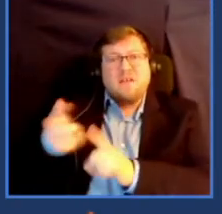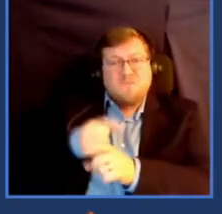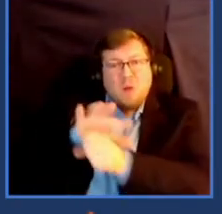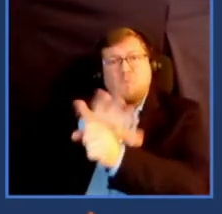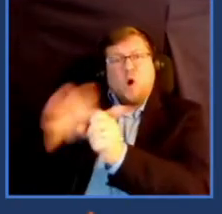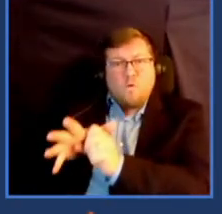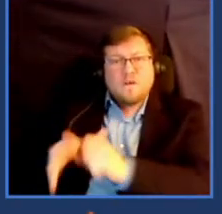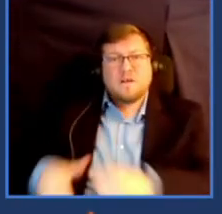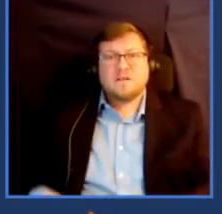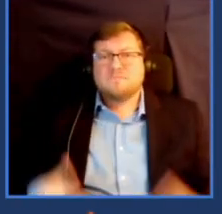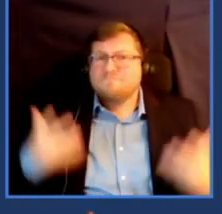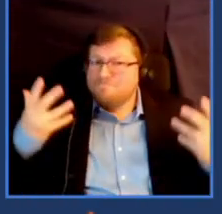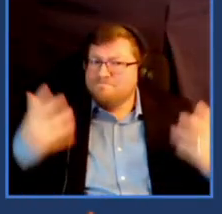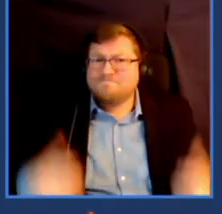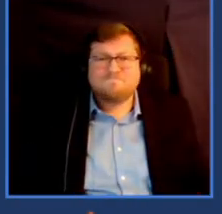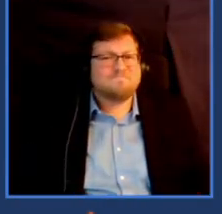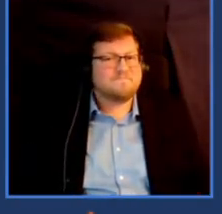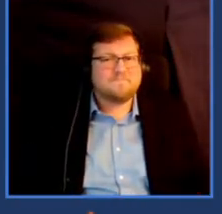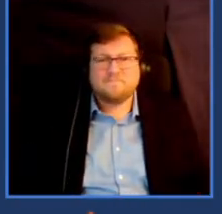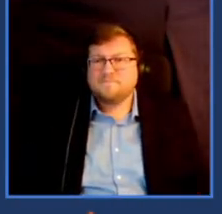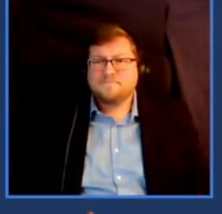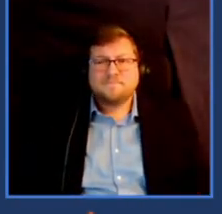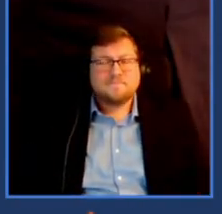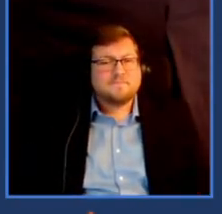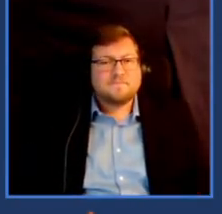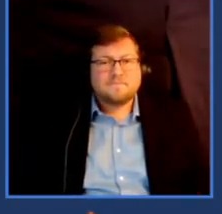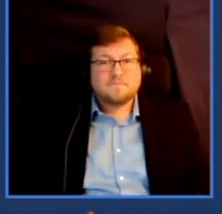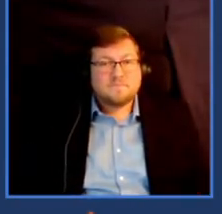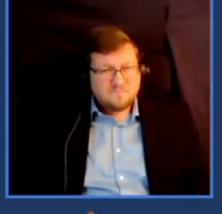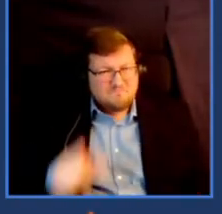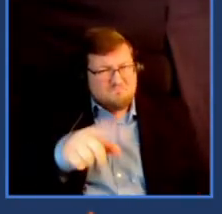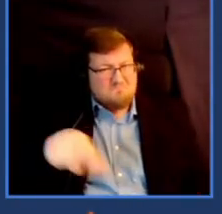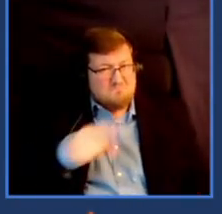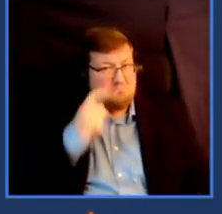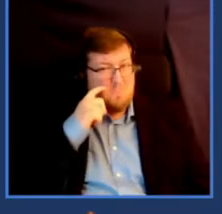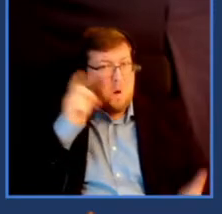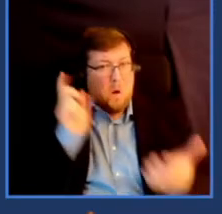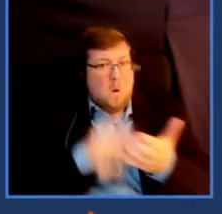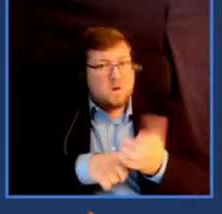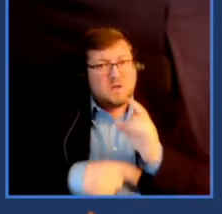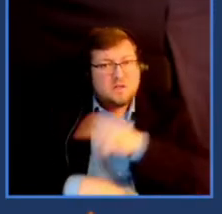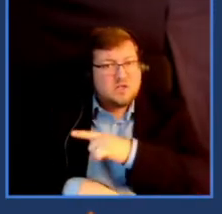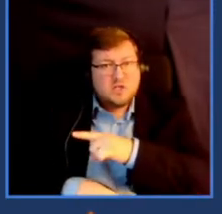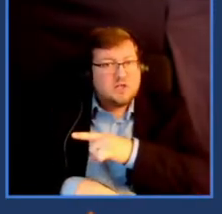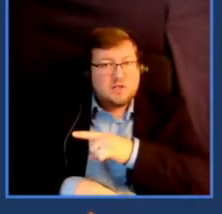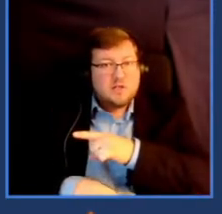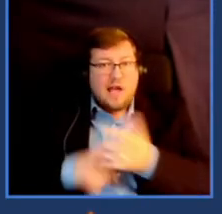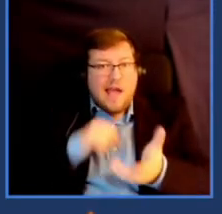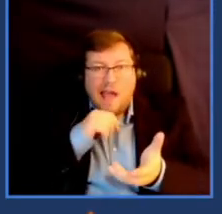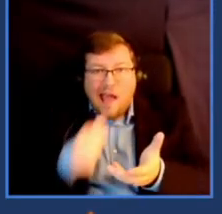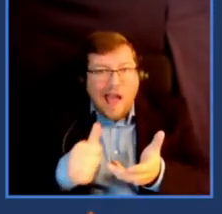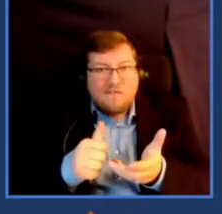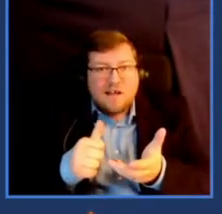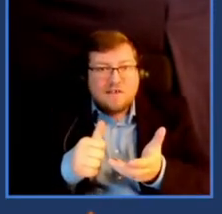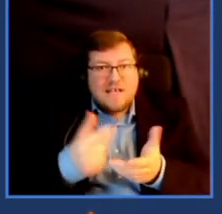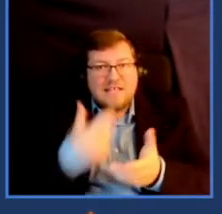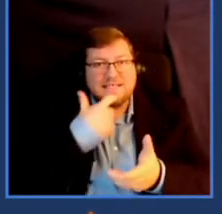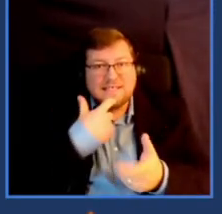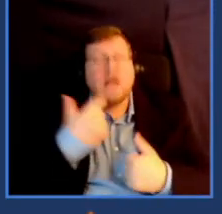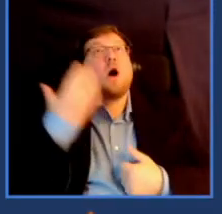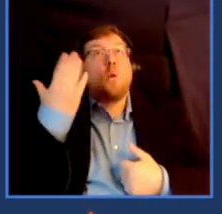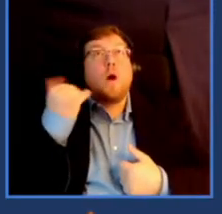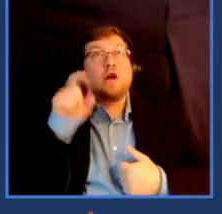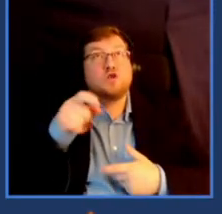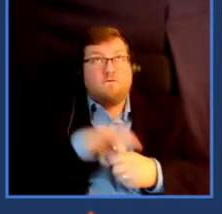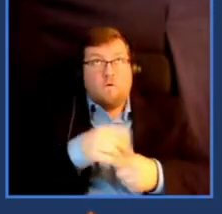And so, have you noticed she hasn't even bothered to make a case, Georgia, for why you should keep her